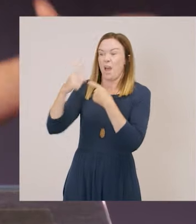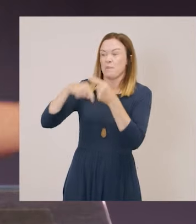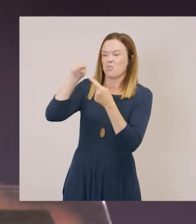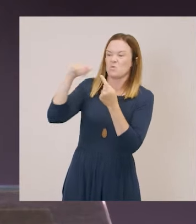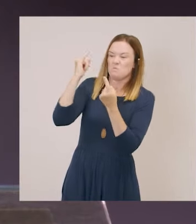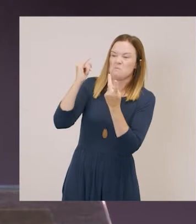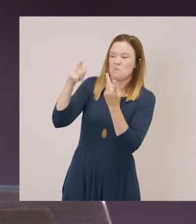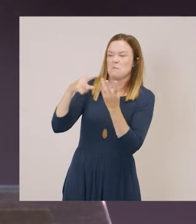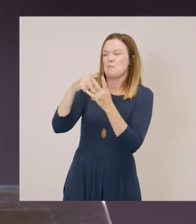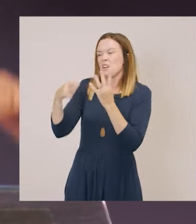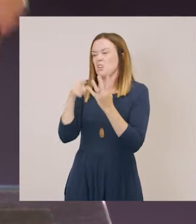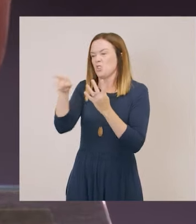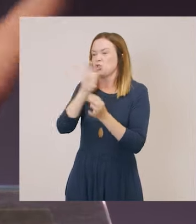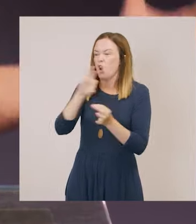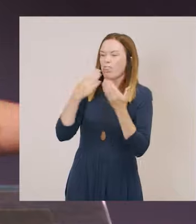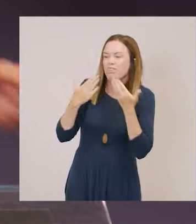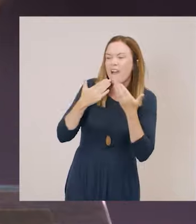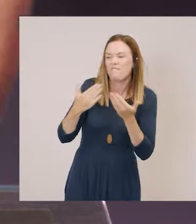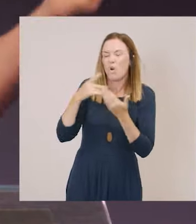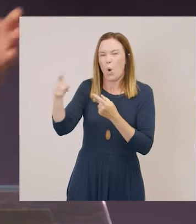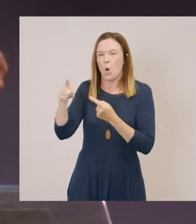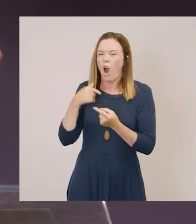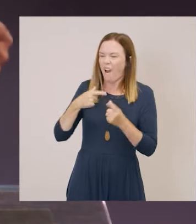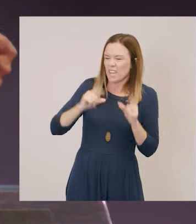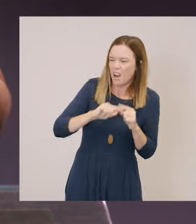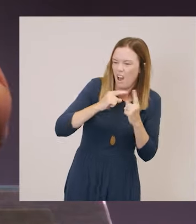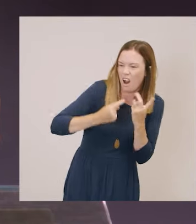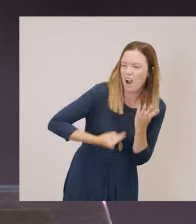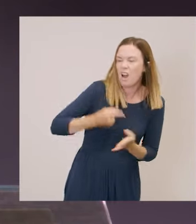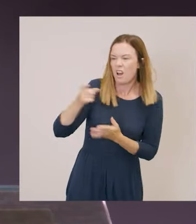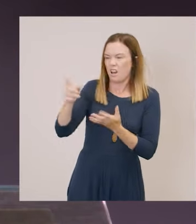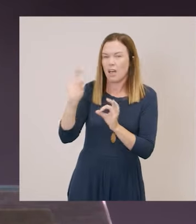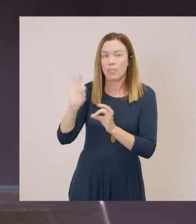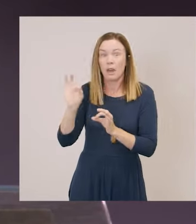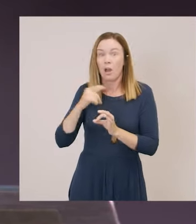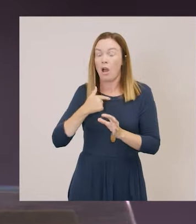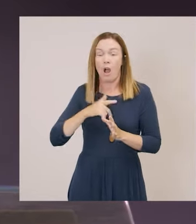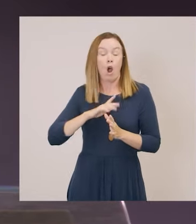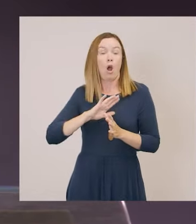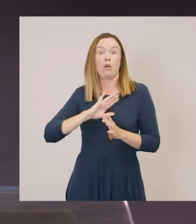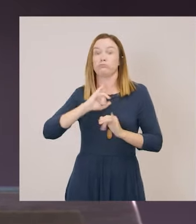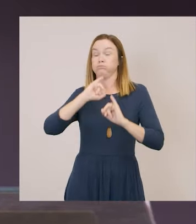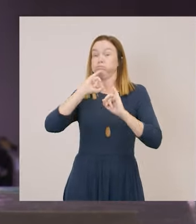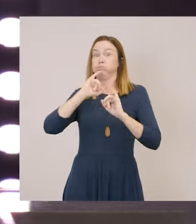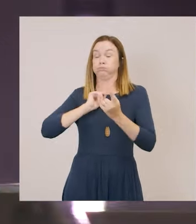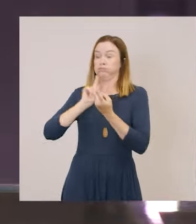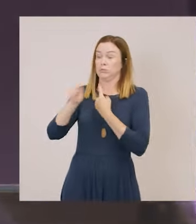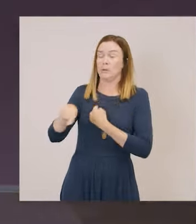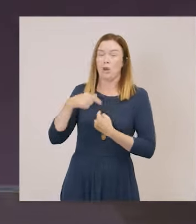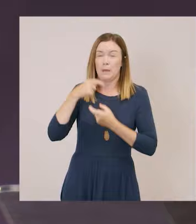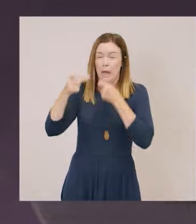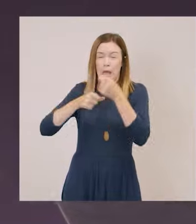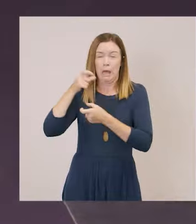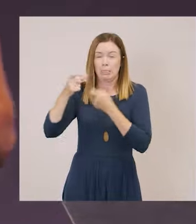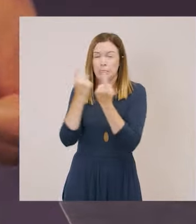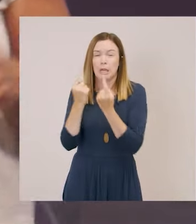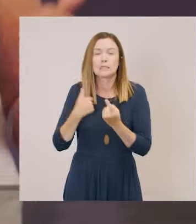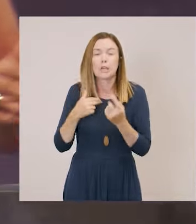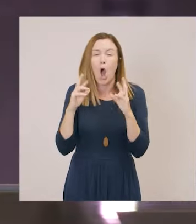how ungrateful you are. Like, I've done all this and blah, blah, blah, blah, blah. And completely and utterly overreacted. Said things I wish I hadn't